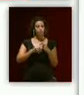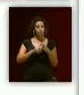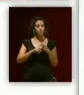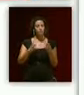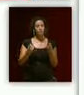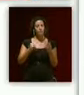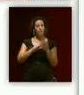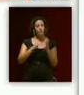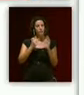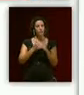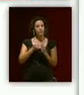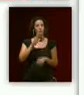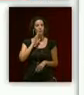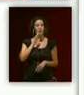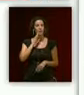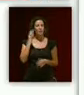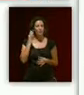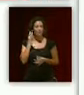conclusions.